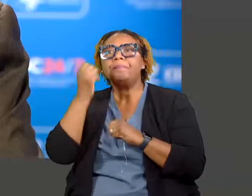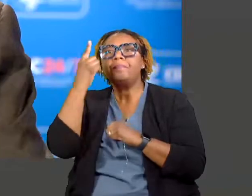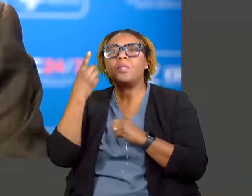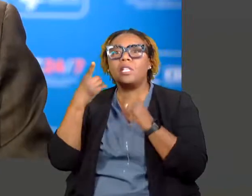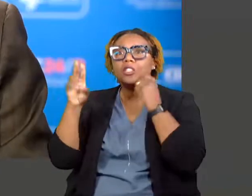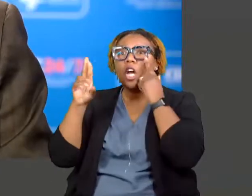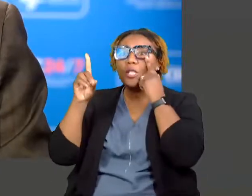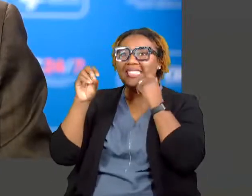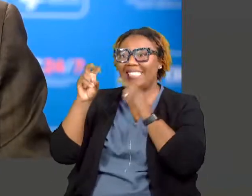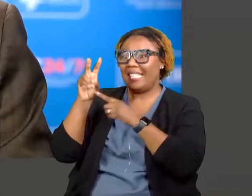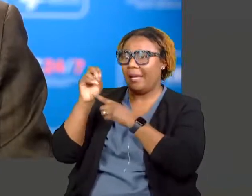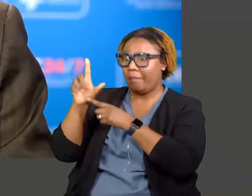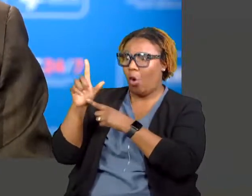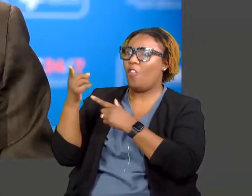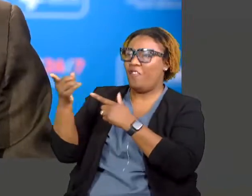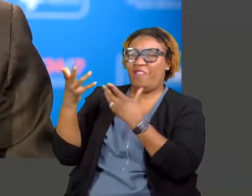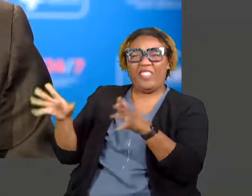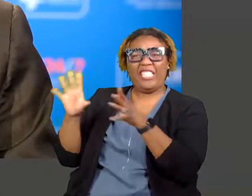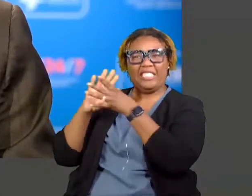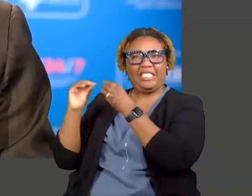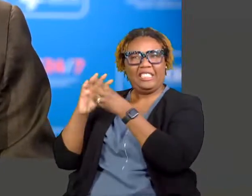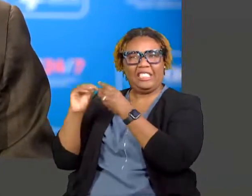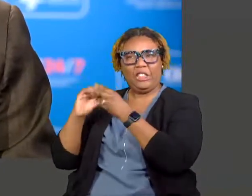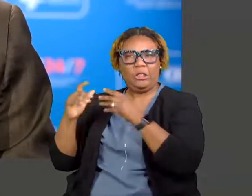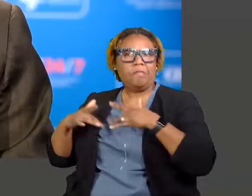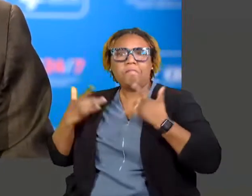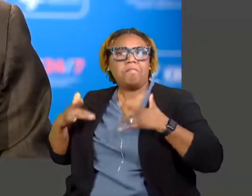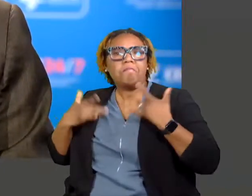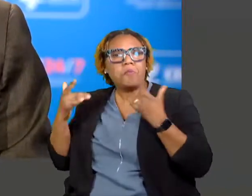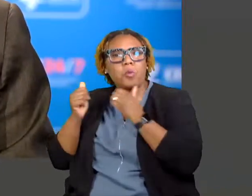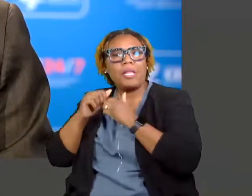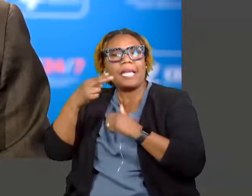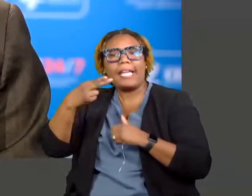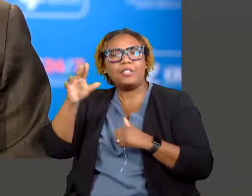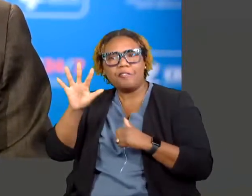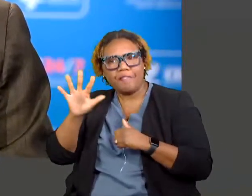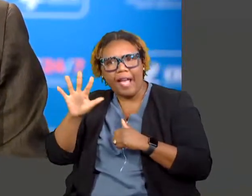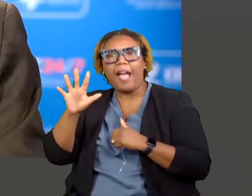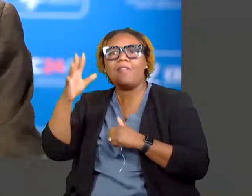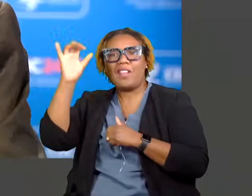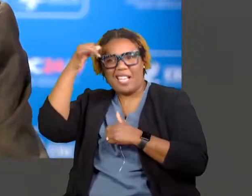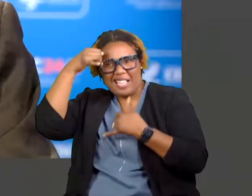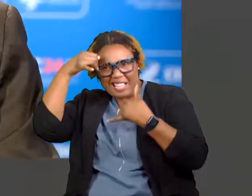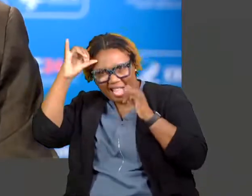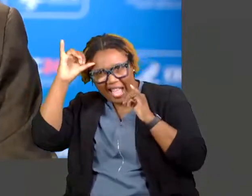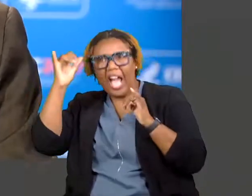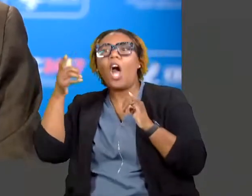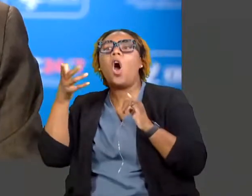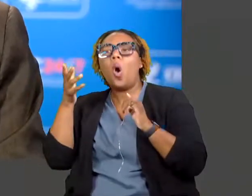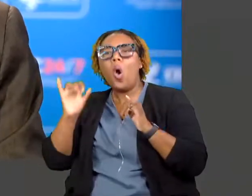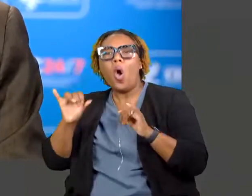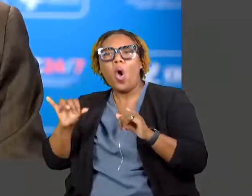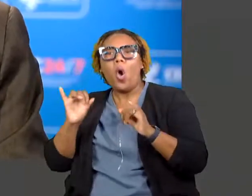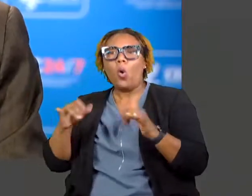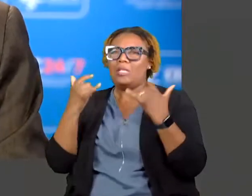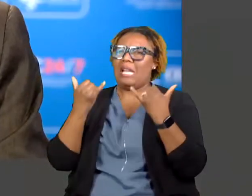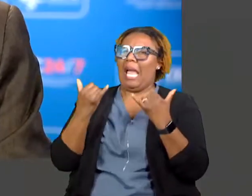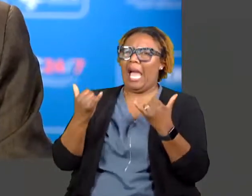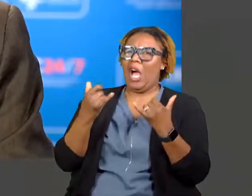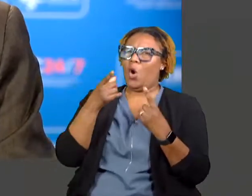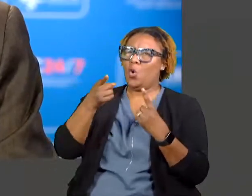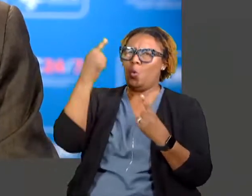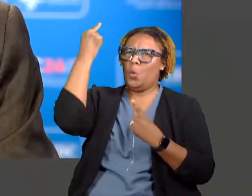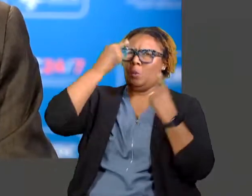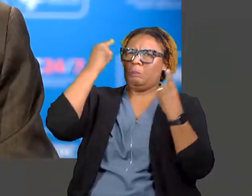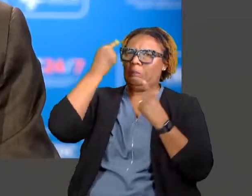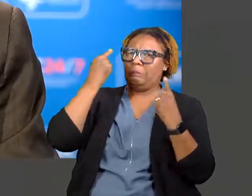my colleague at USDA, about what's going on with respect to H5 in cows, you might be wondering what this all means for you and your